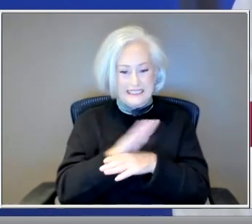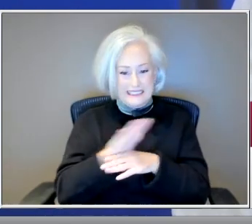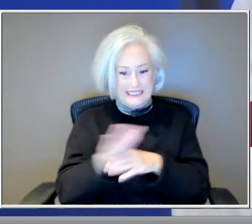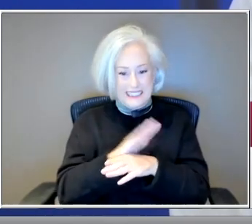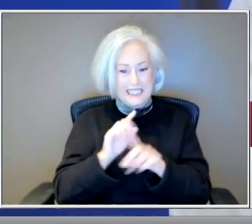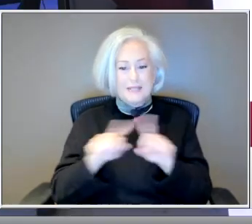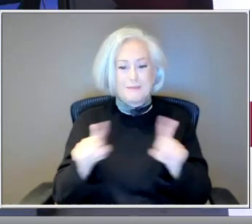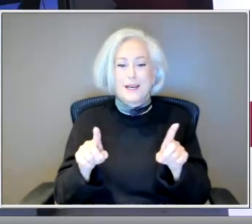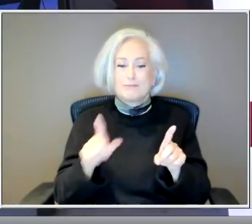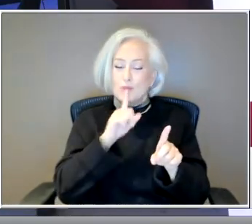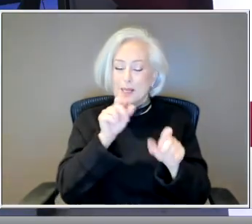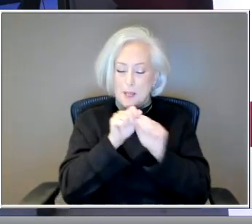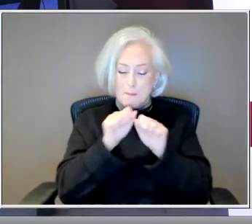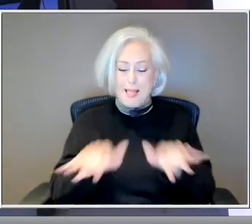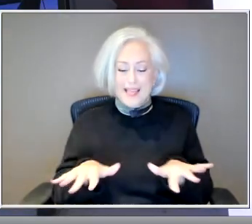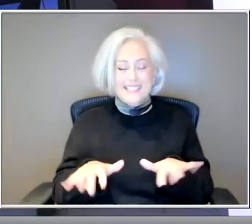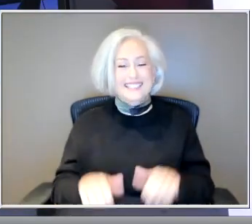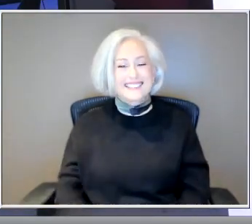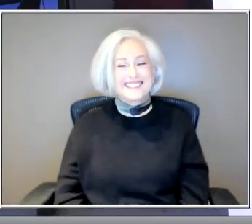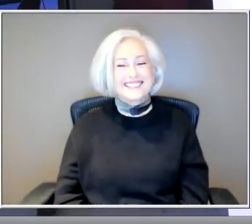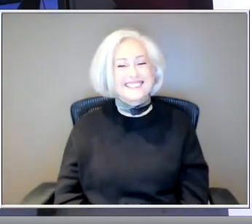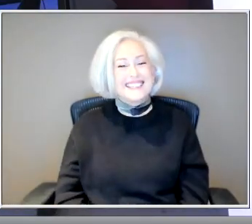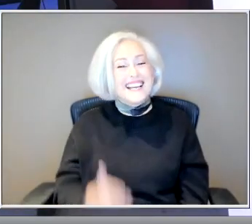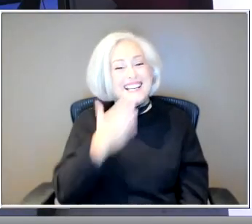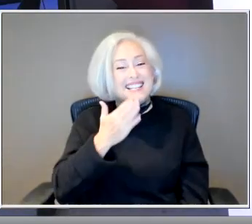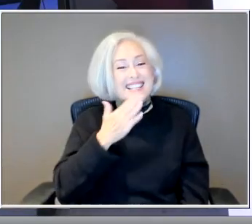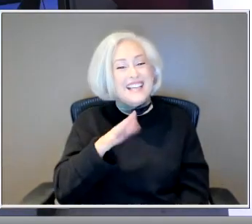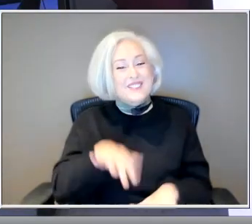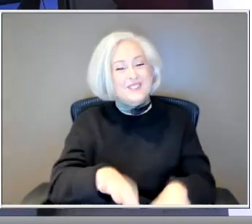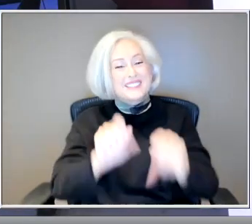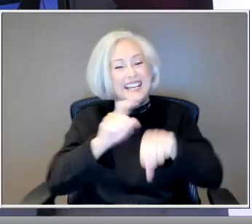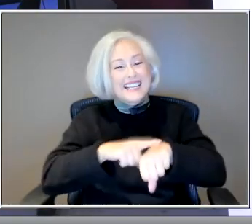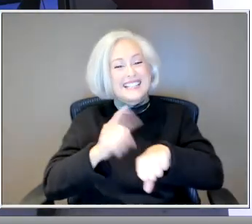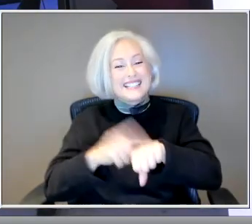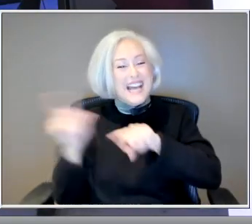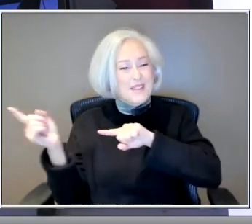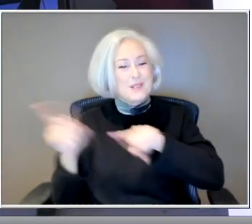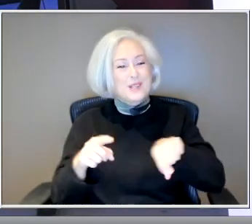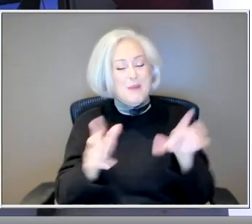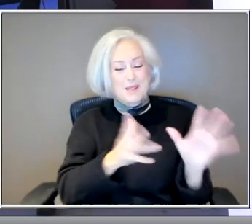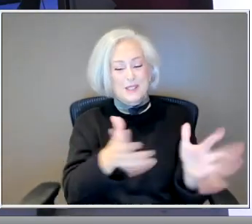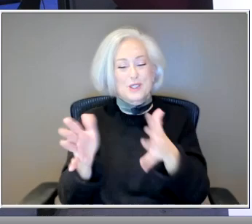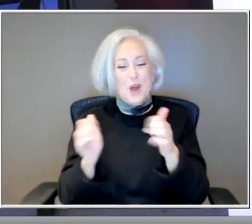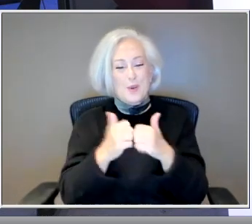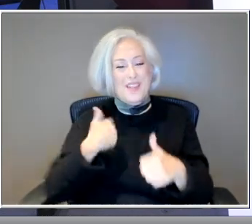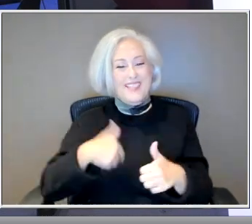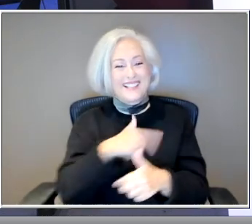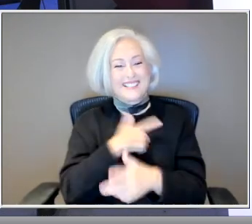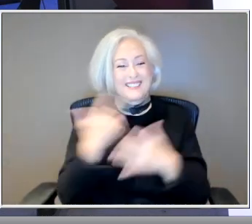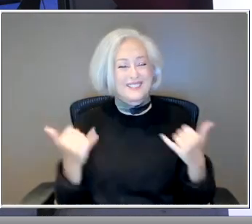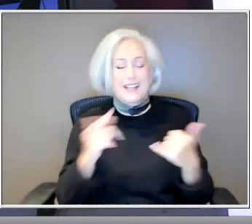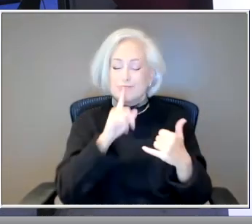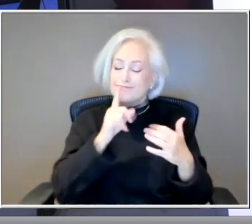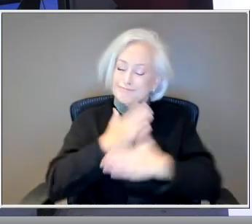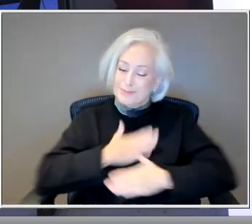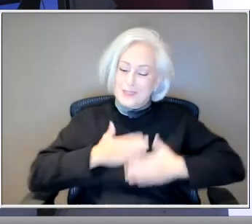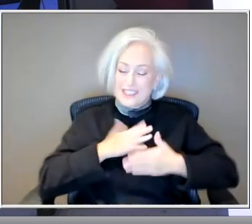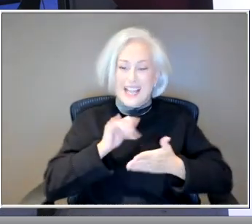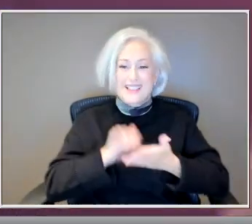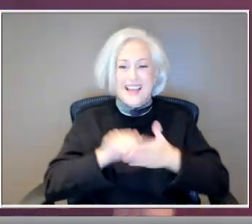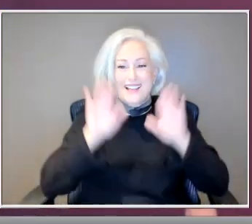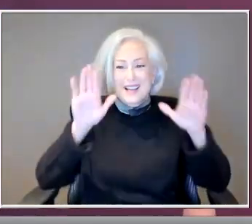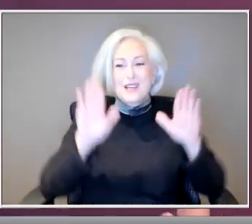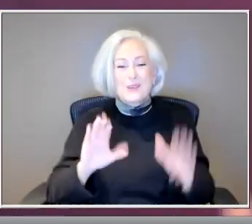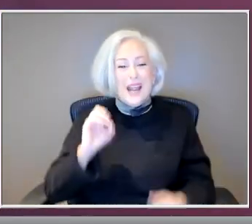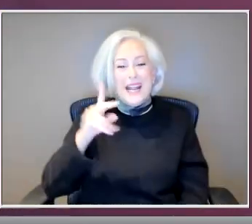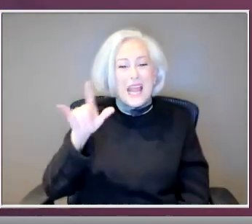blessing. Wonderful. Well, everyone, thanks so much for taking your time to come in and talk with us today. We really appreciate it. This has been a wonderful episode just